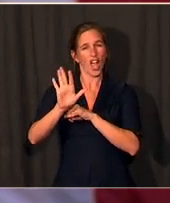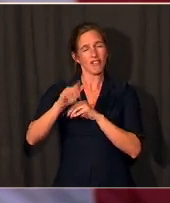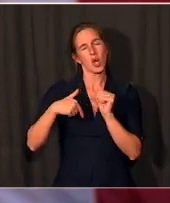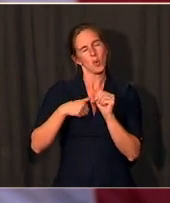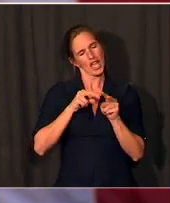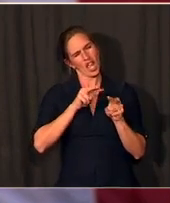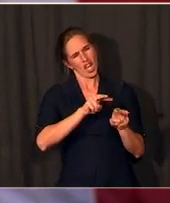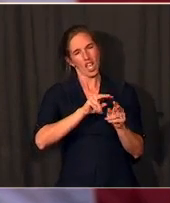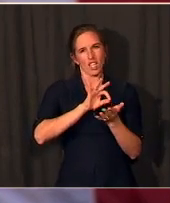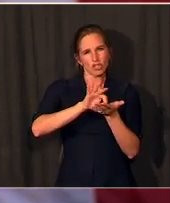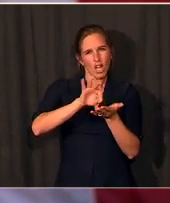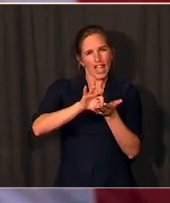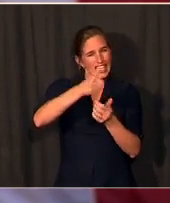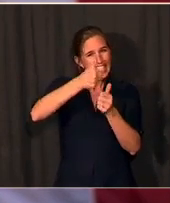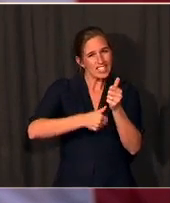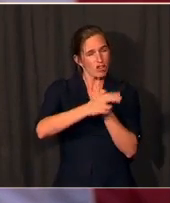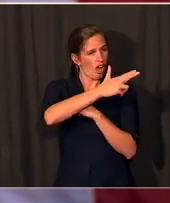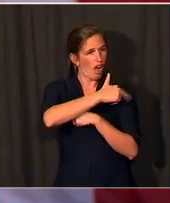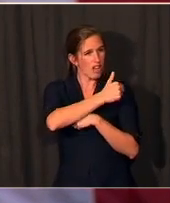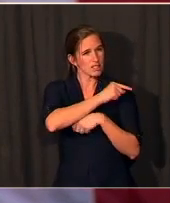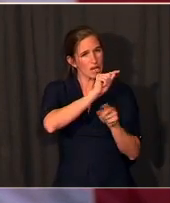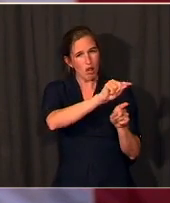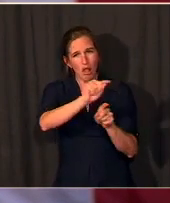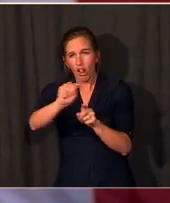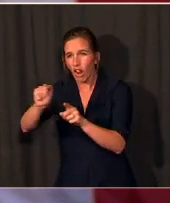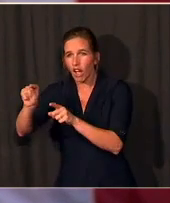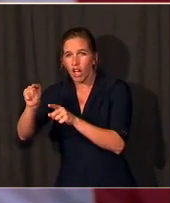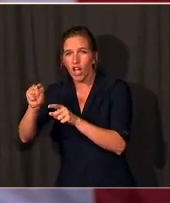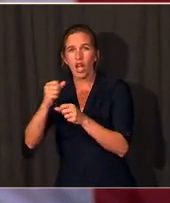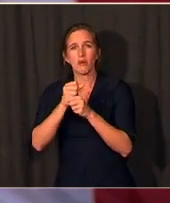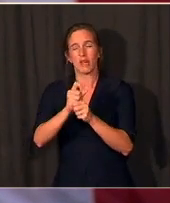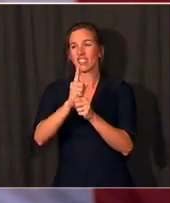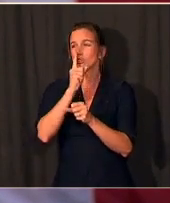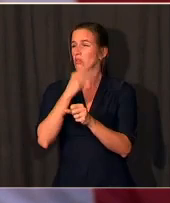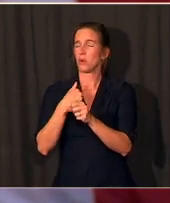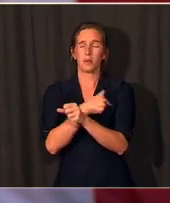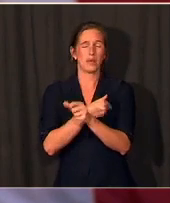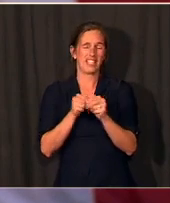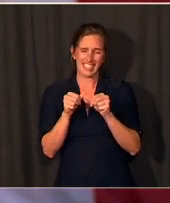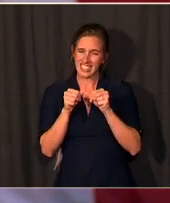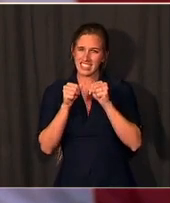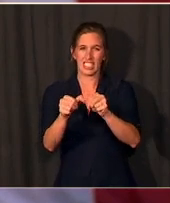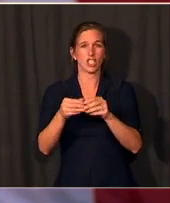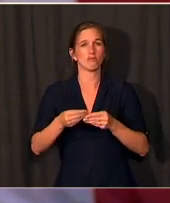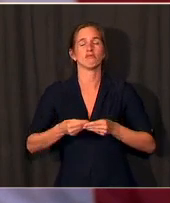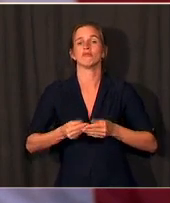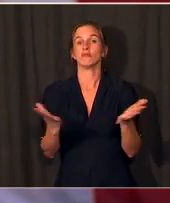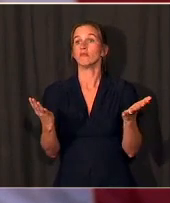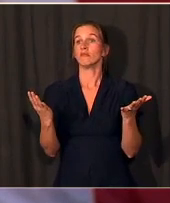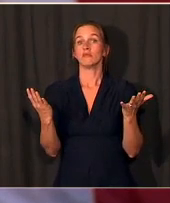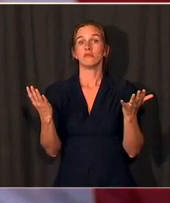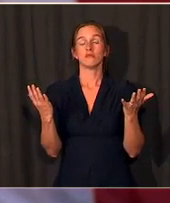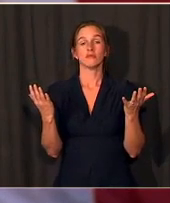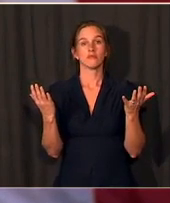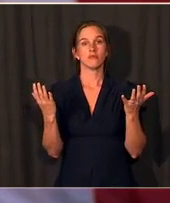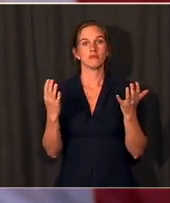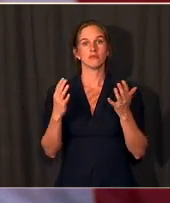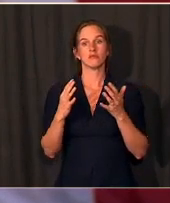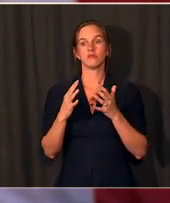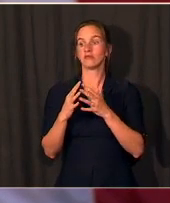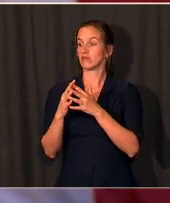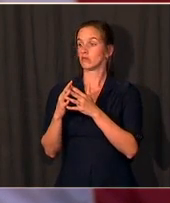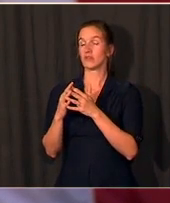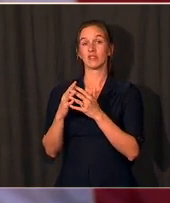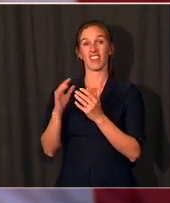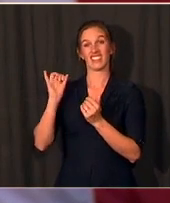to deliver, as you said, Mr. President, on that extraordinary record in America where no American who's ever required a ventilator